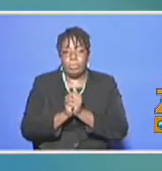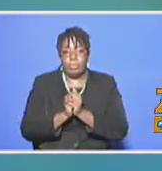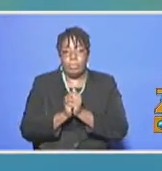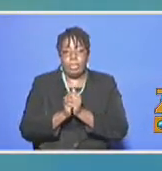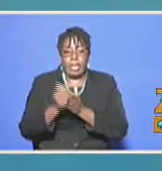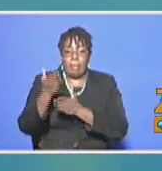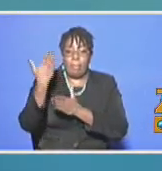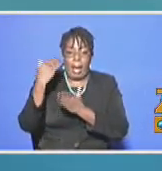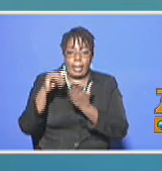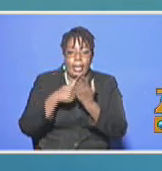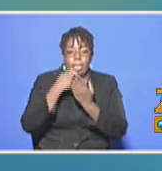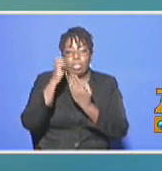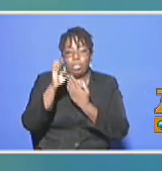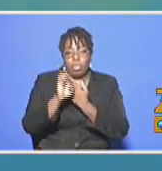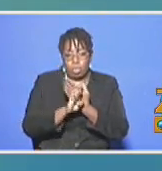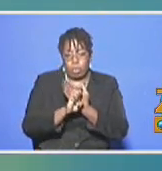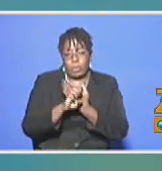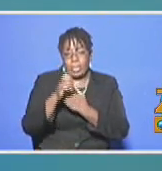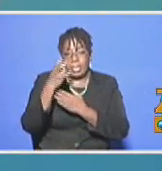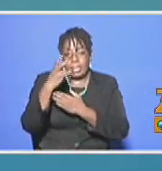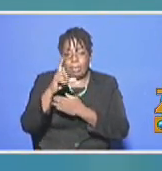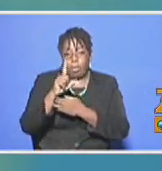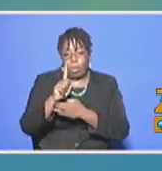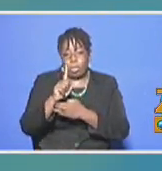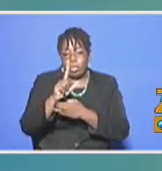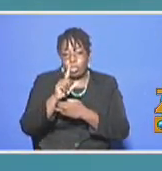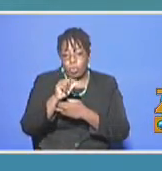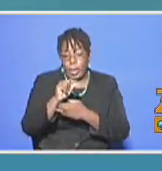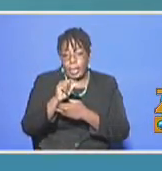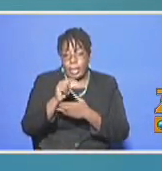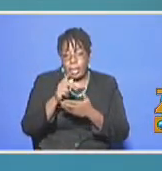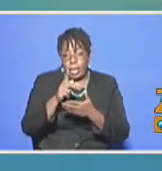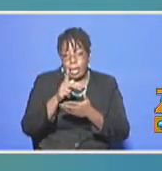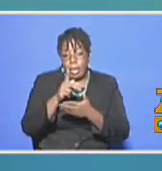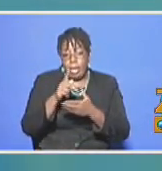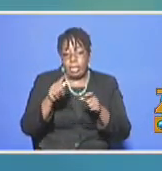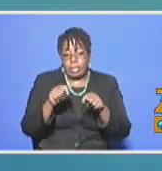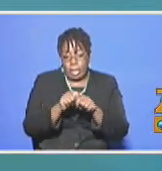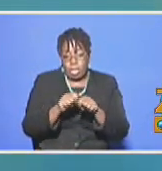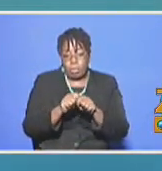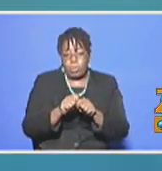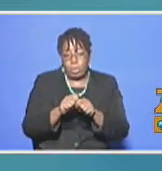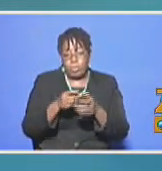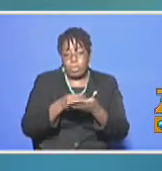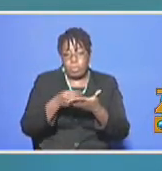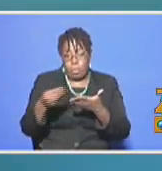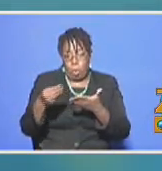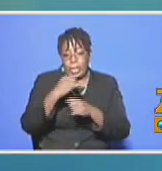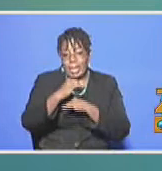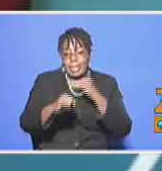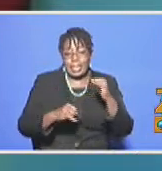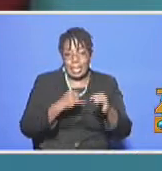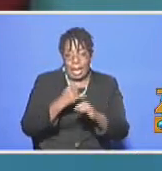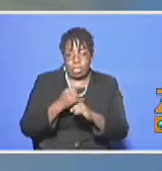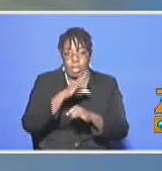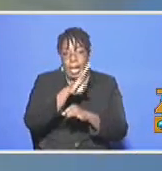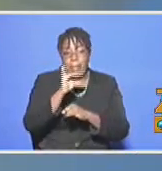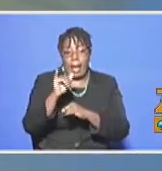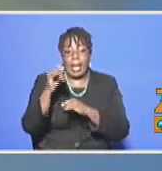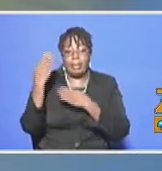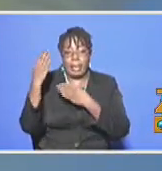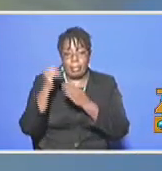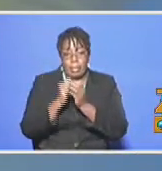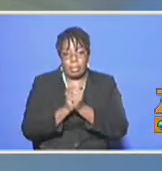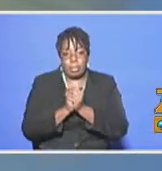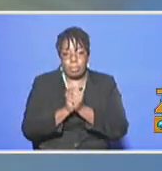back on June 17th, 120 pairs of sneakers were purchased by Bahamians locally and internationally. The very first pair of shoes